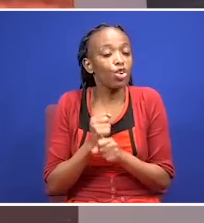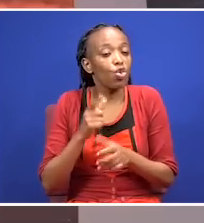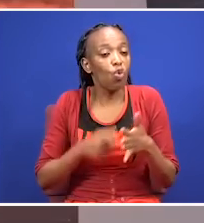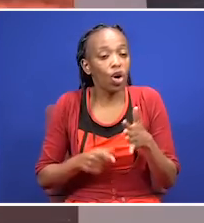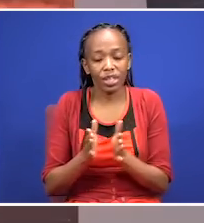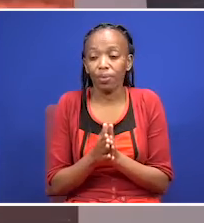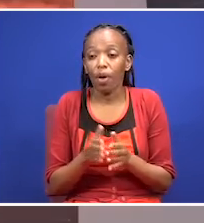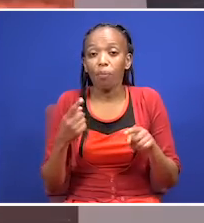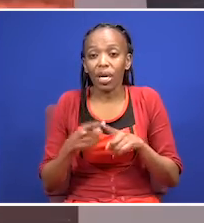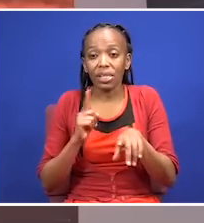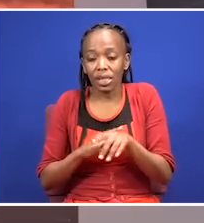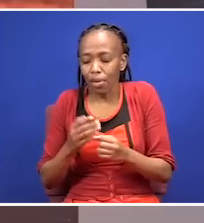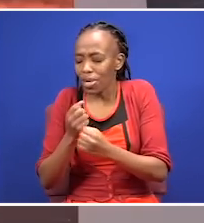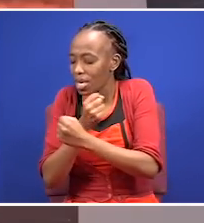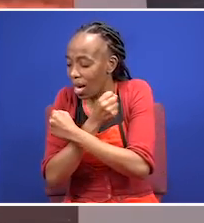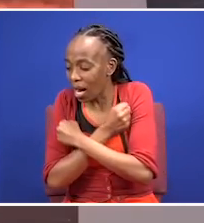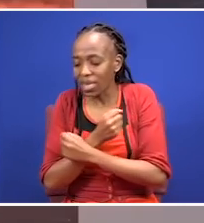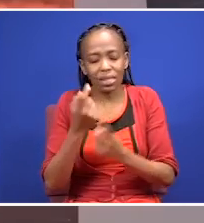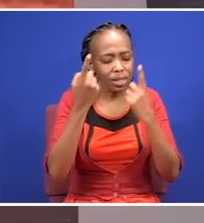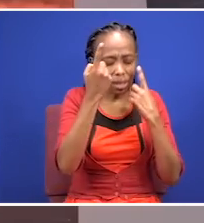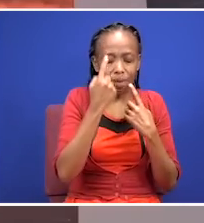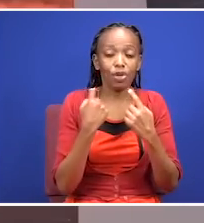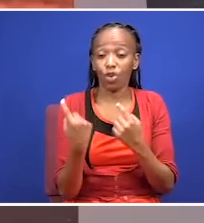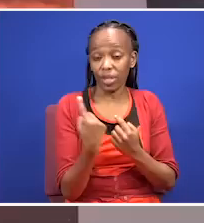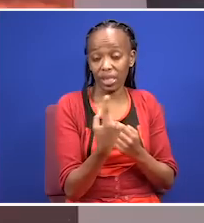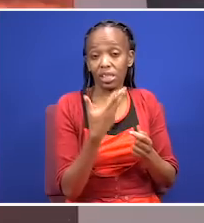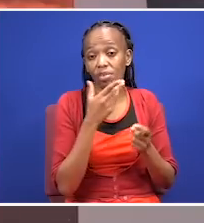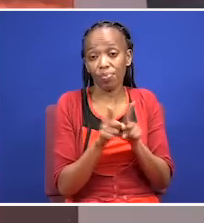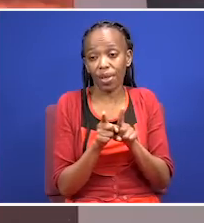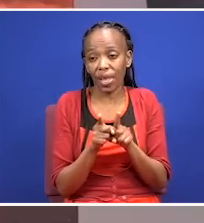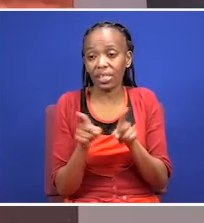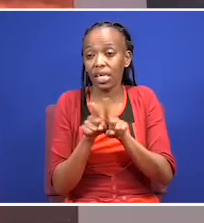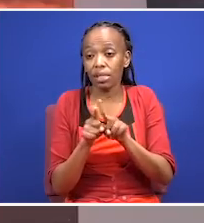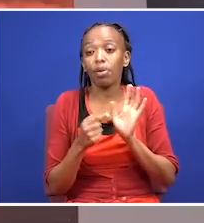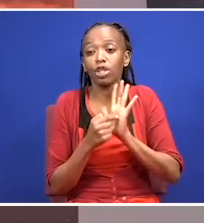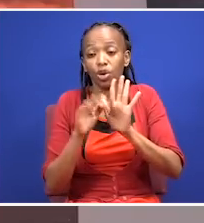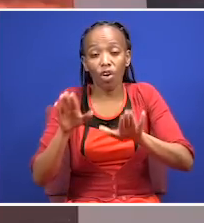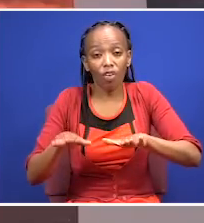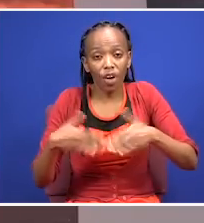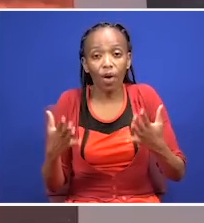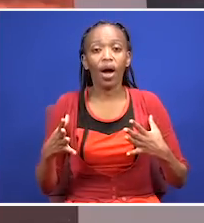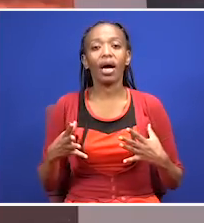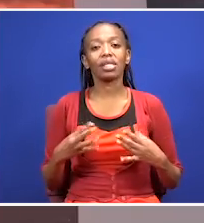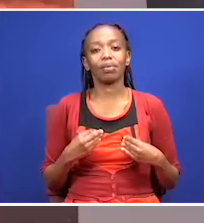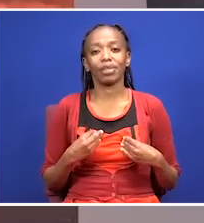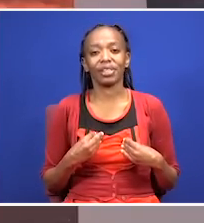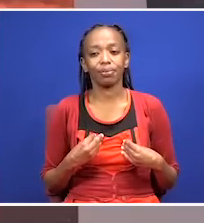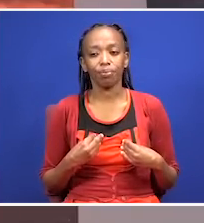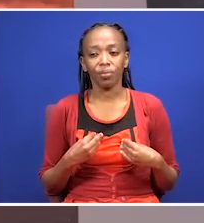issue but when he hugged them whipping on each of their shoulders as an indication of acceptance